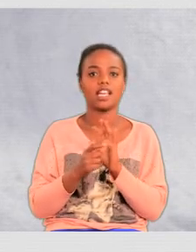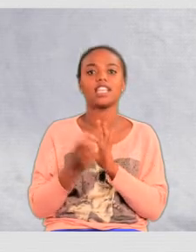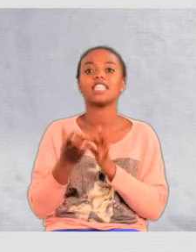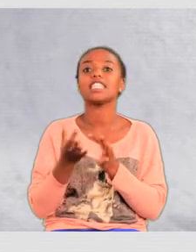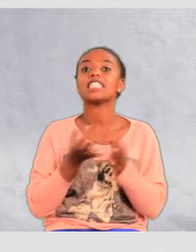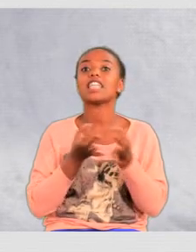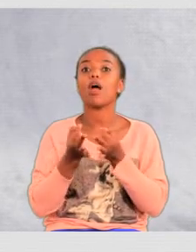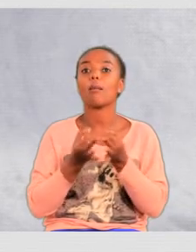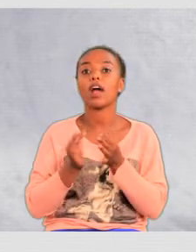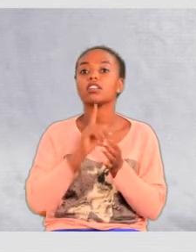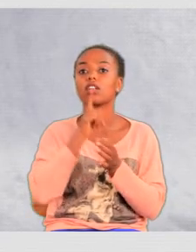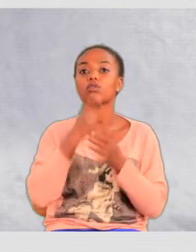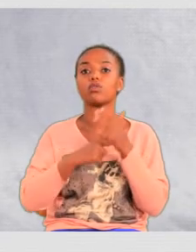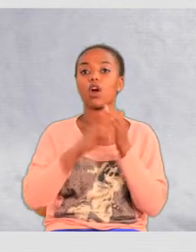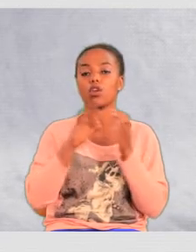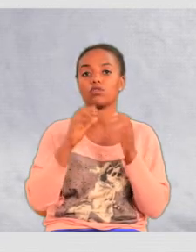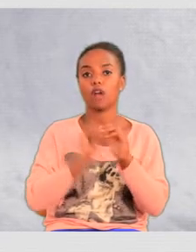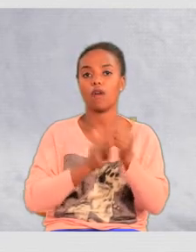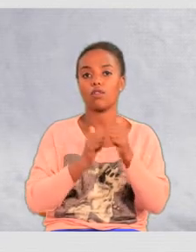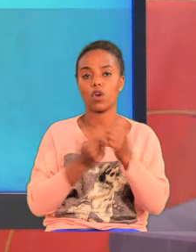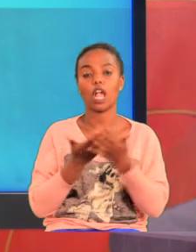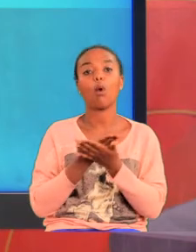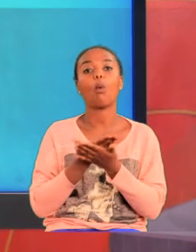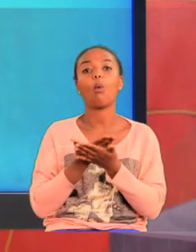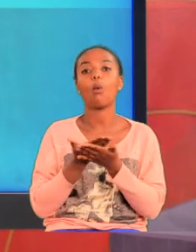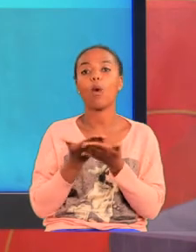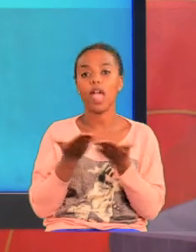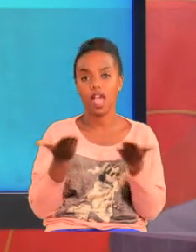determine the truth value of the following, where